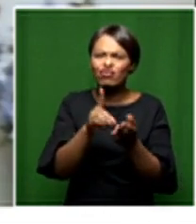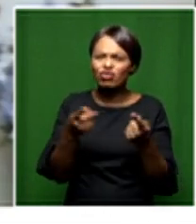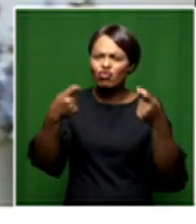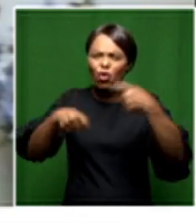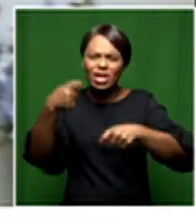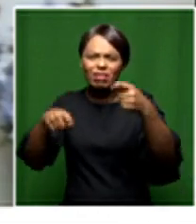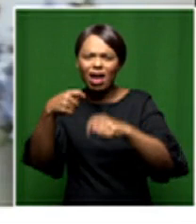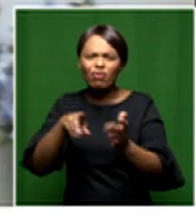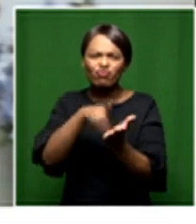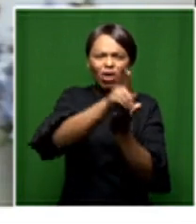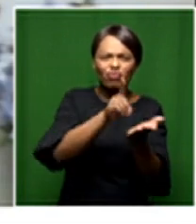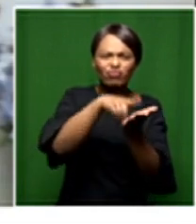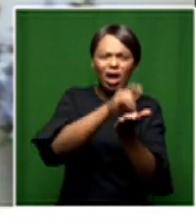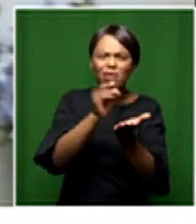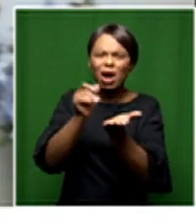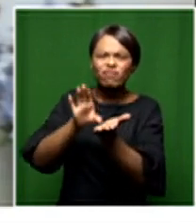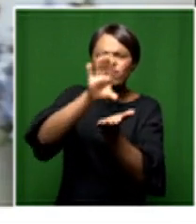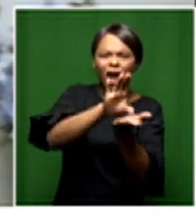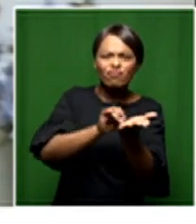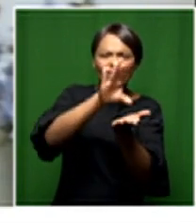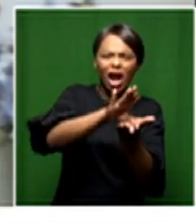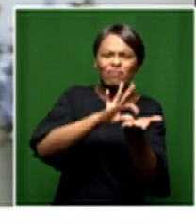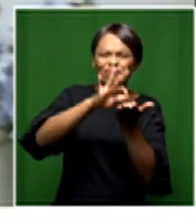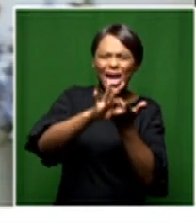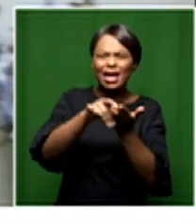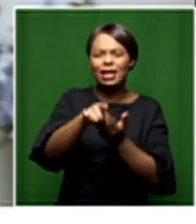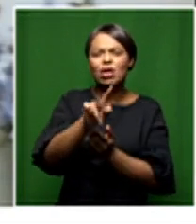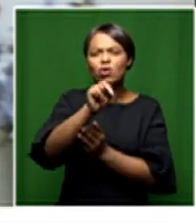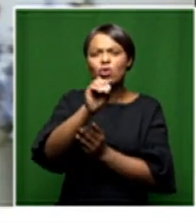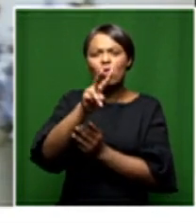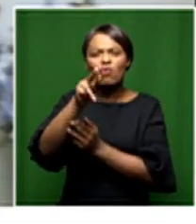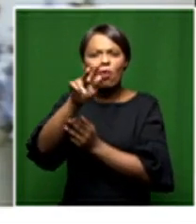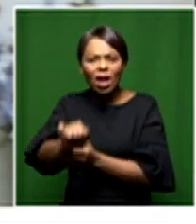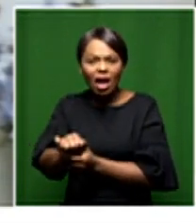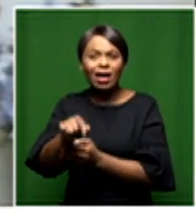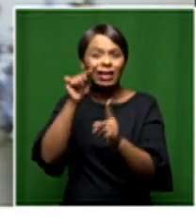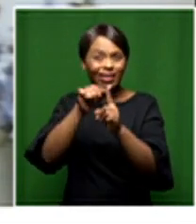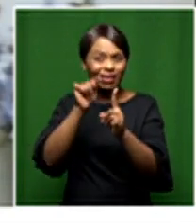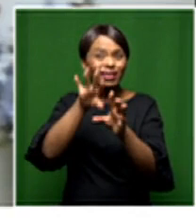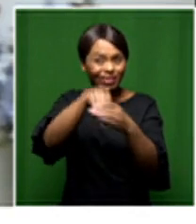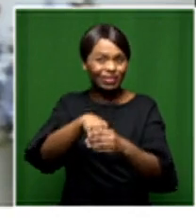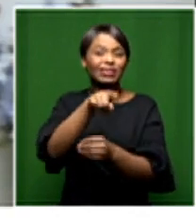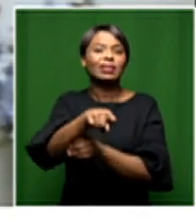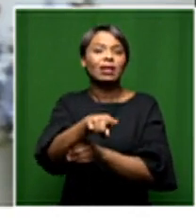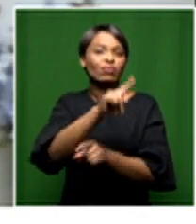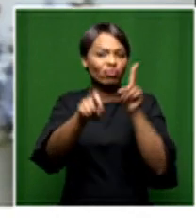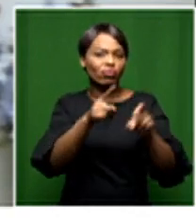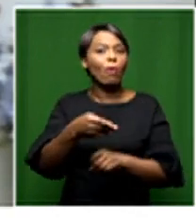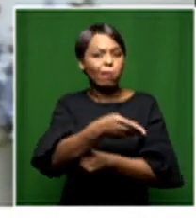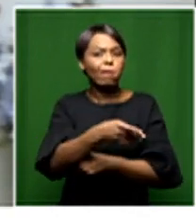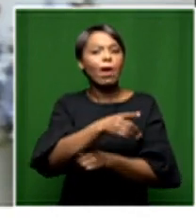donations to the ANC as well. We heard several persons, Nomvula Mokonyane was just one of them, who they